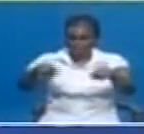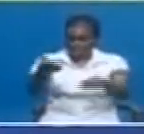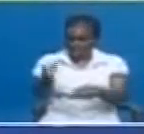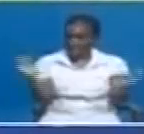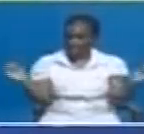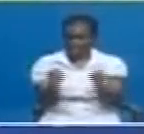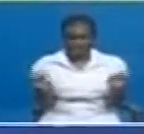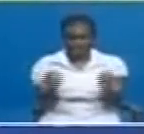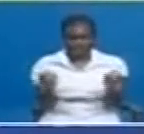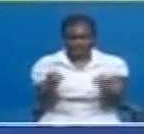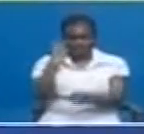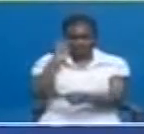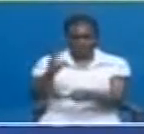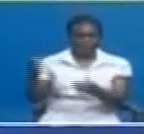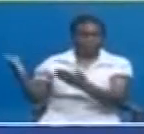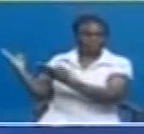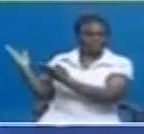like pumice. As you can see,